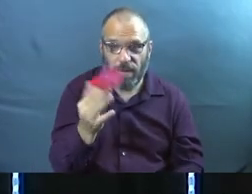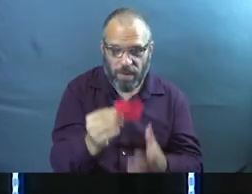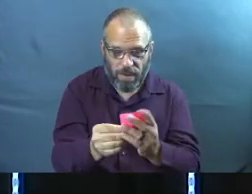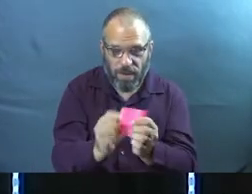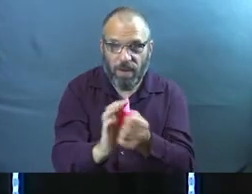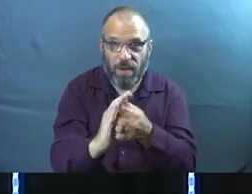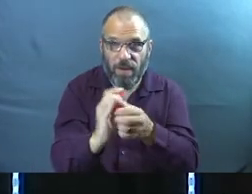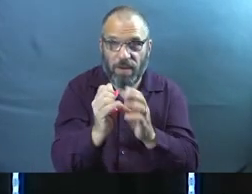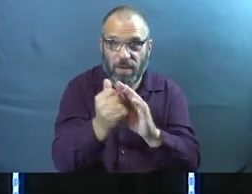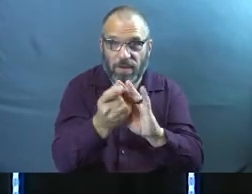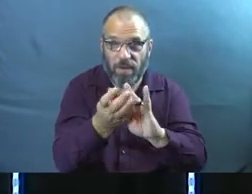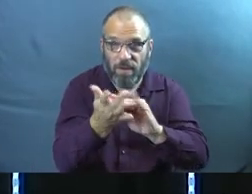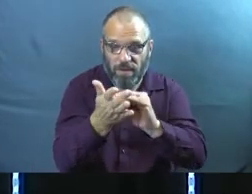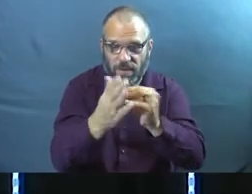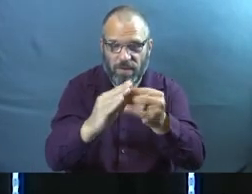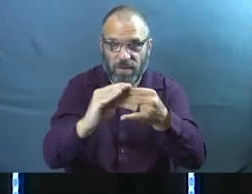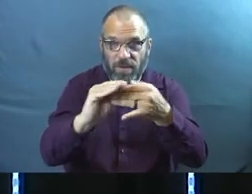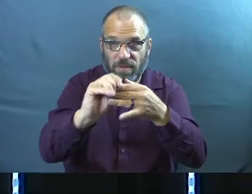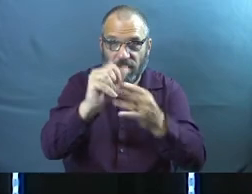crumble it up in your hand.